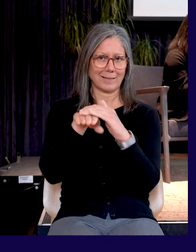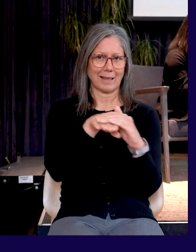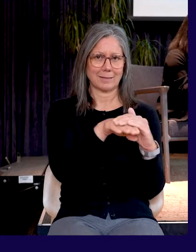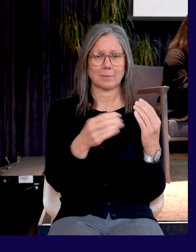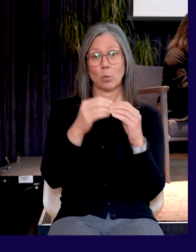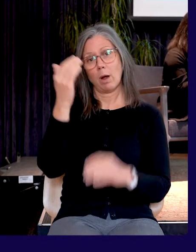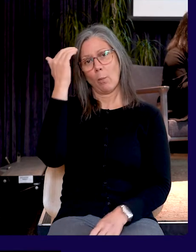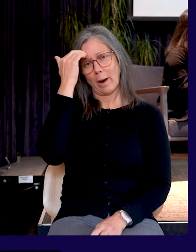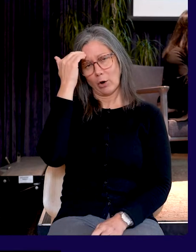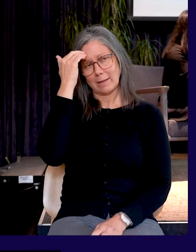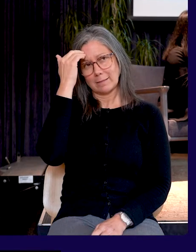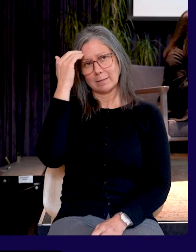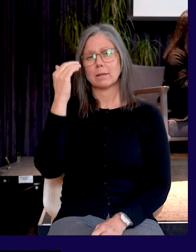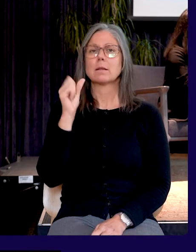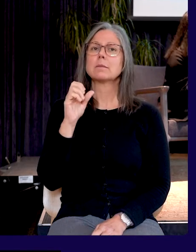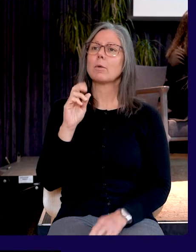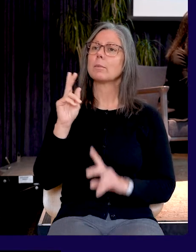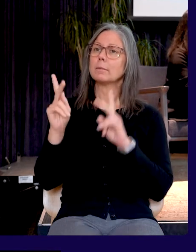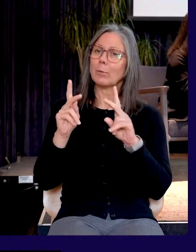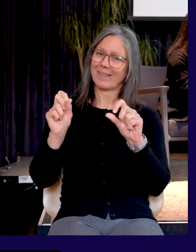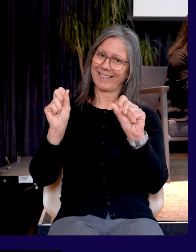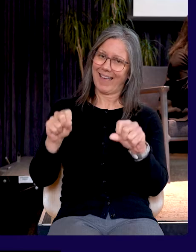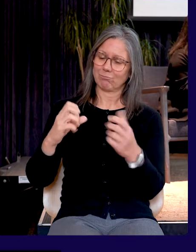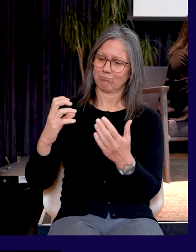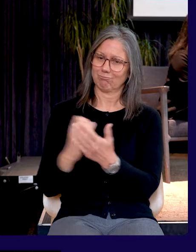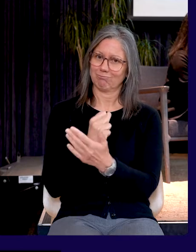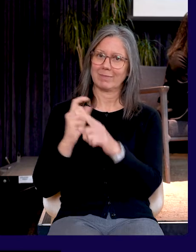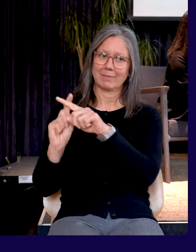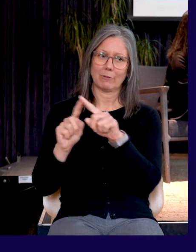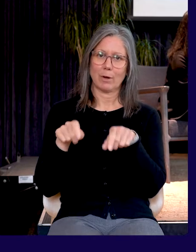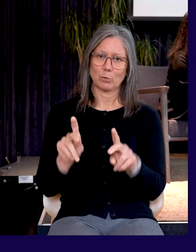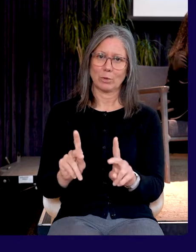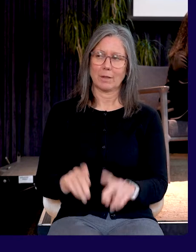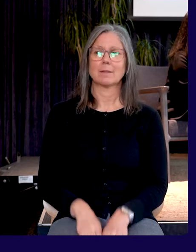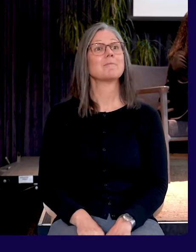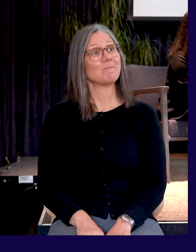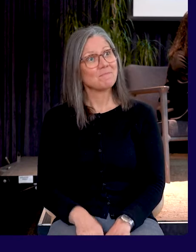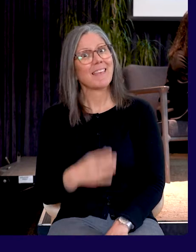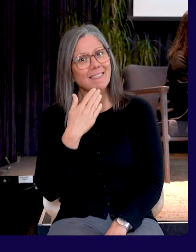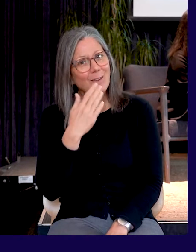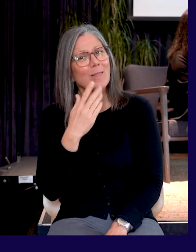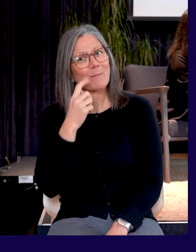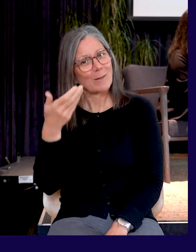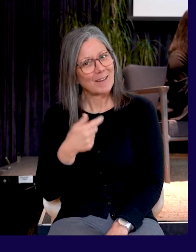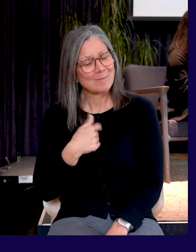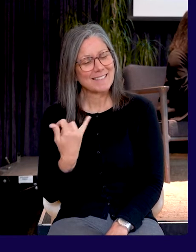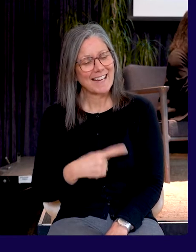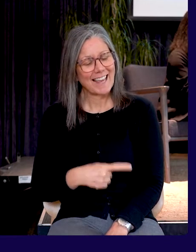that awareness so that folks can take advantage of these opportunities. Yes, thank you. Thank you for having me